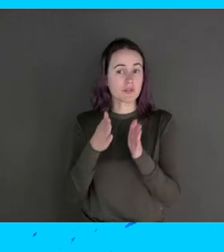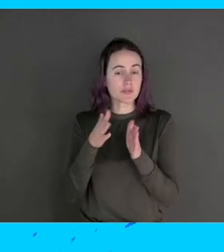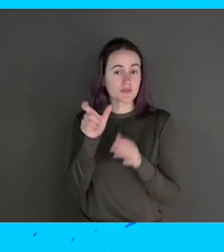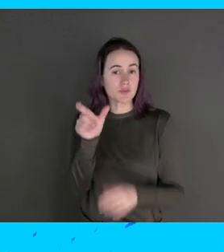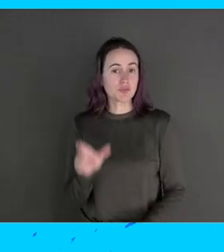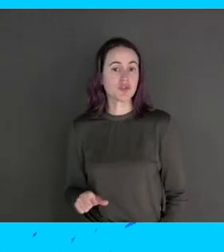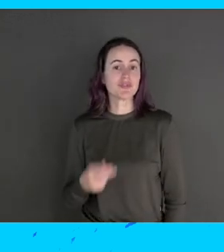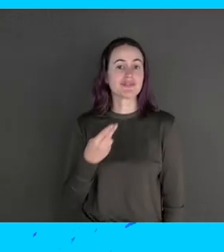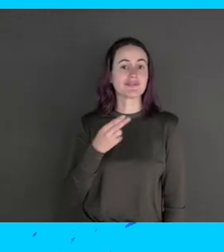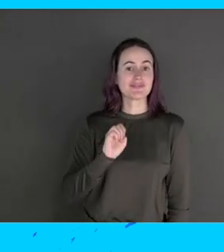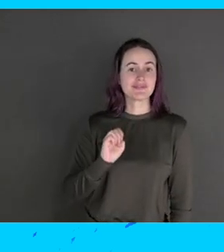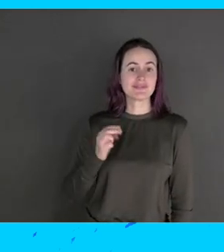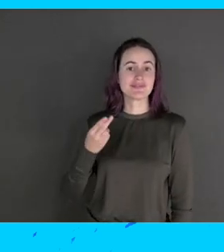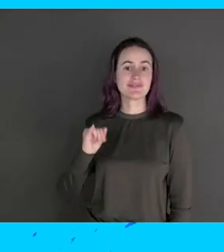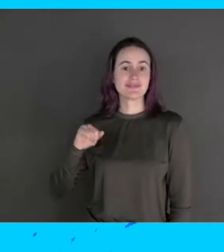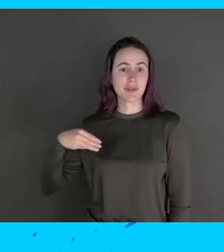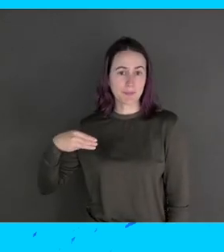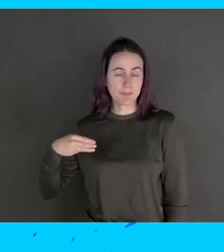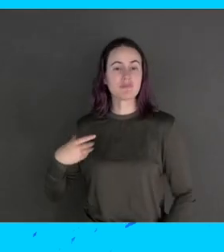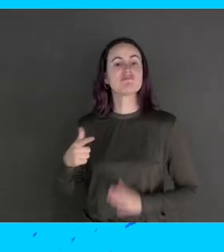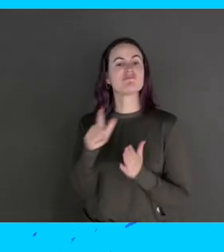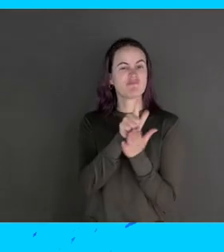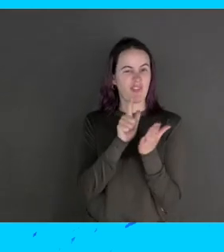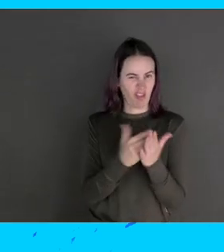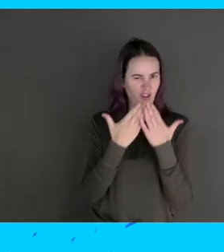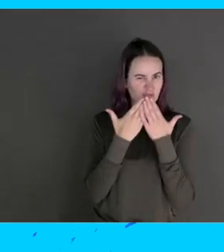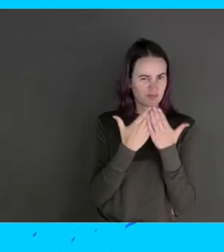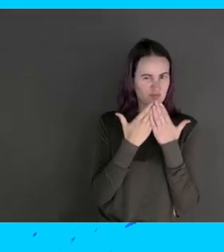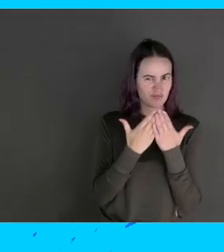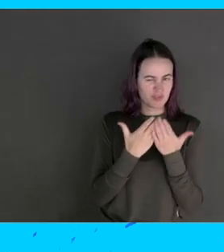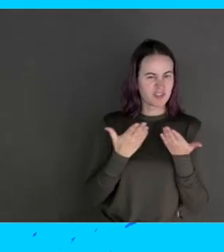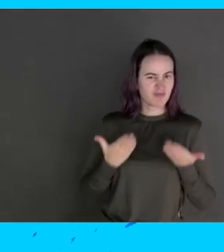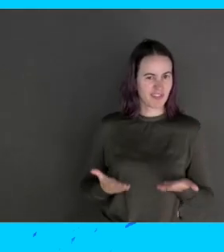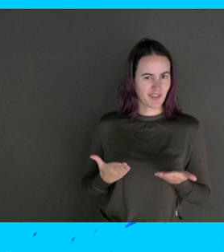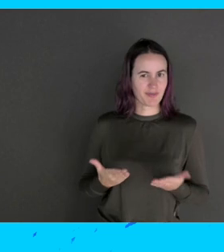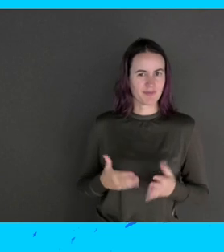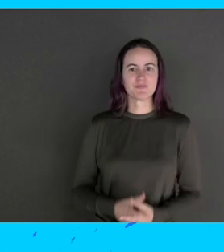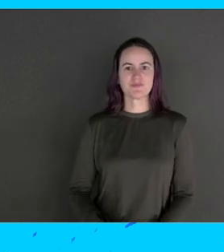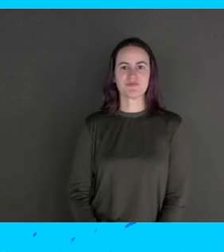law student as well as member of Pro Familia Youth Network.